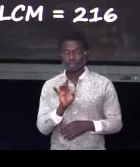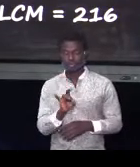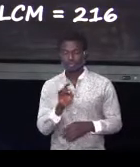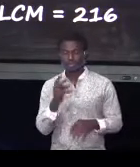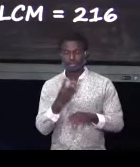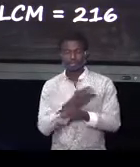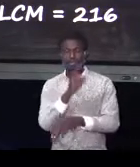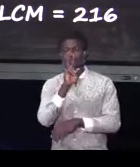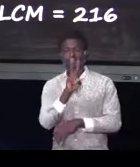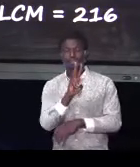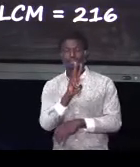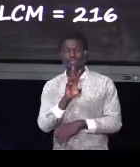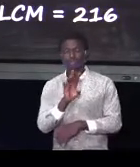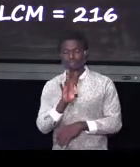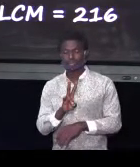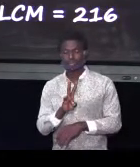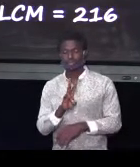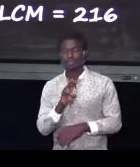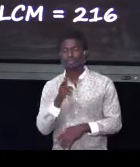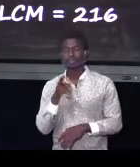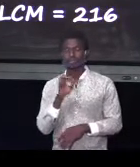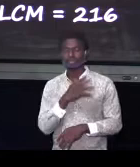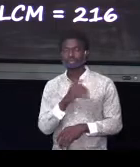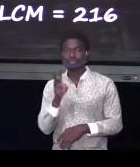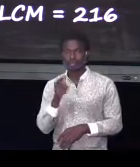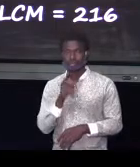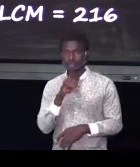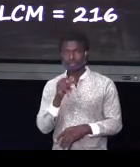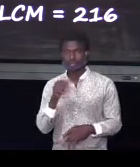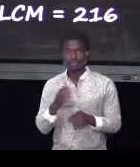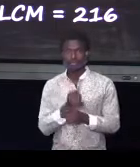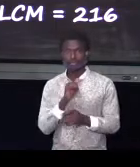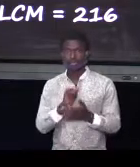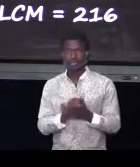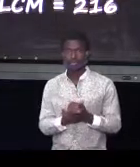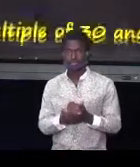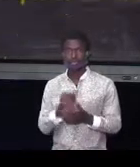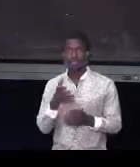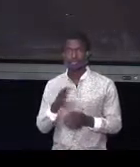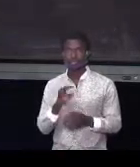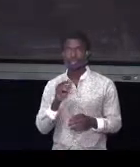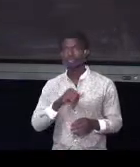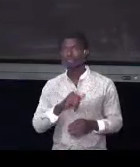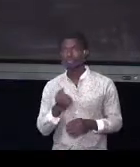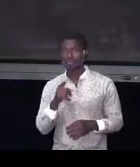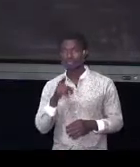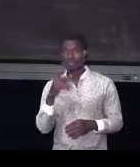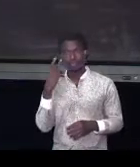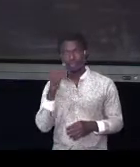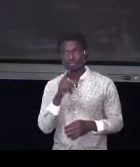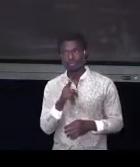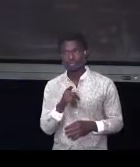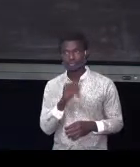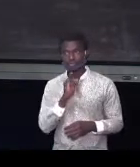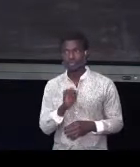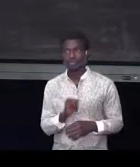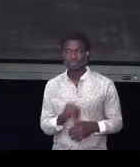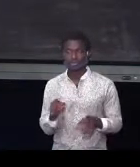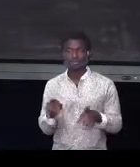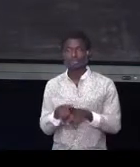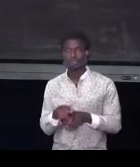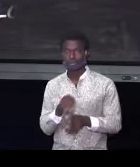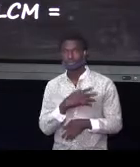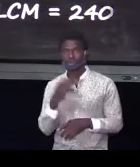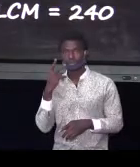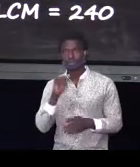times 27 is 216. I'm sure you got that right. Now, just to run through the other ones for you, we do it